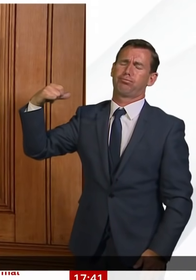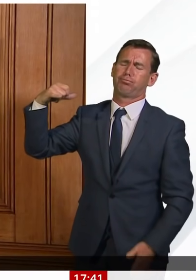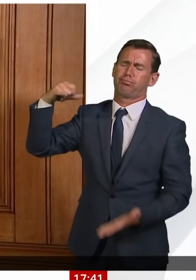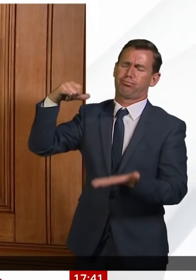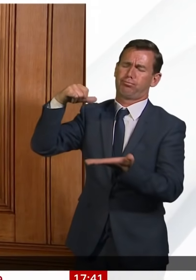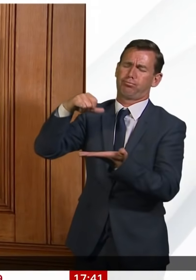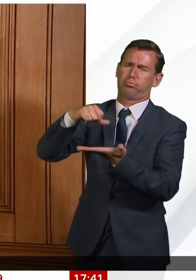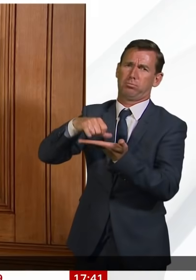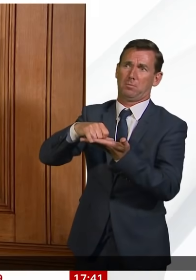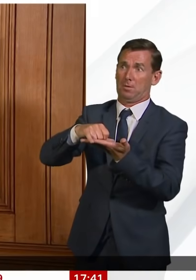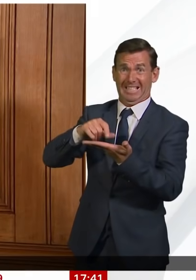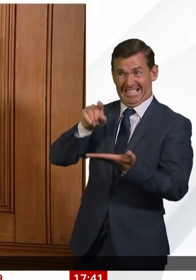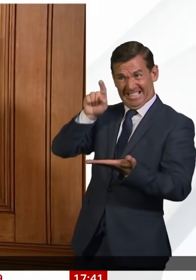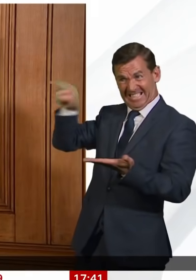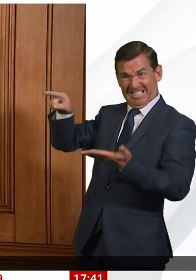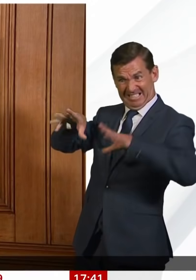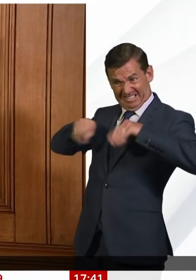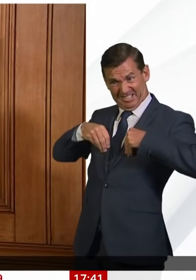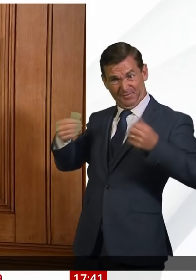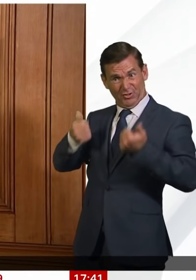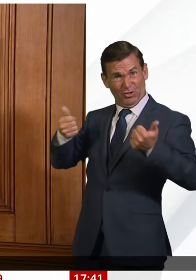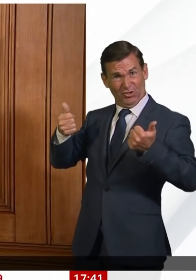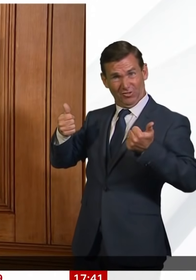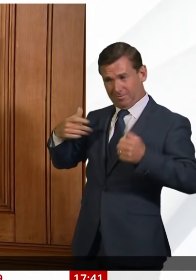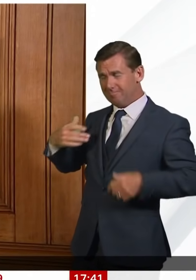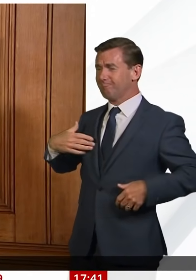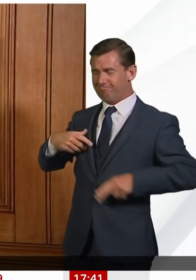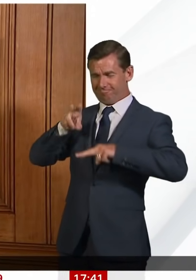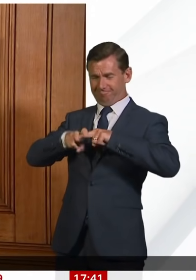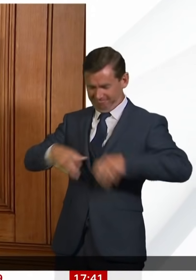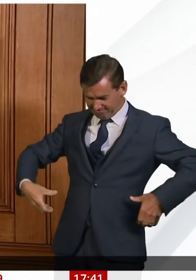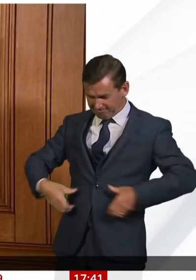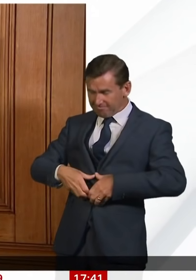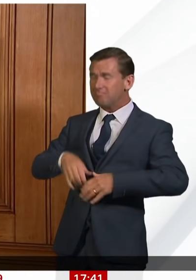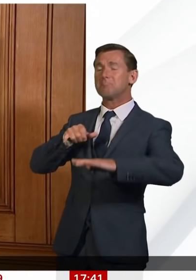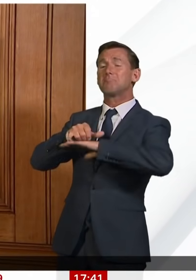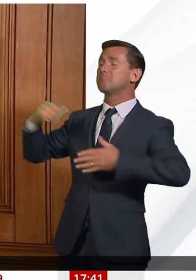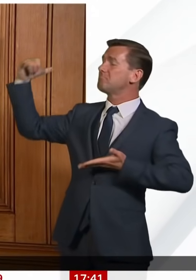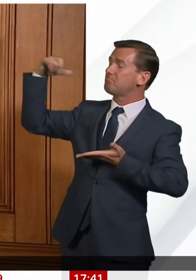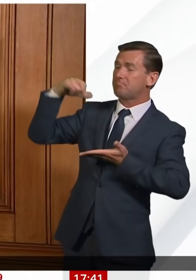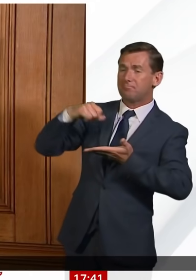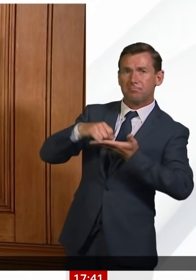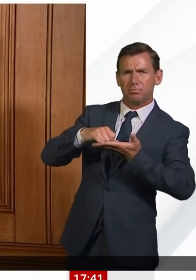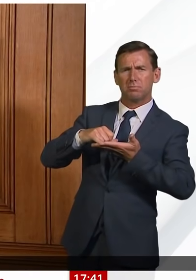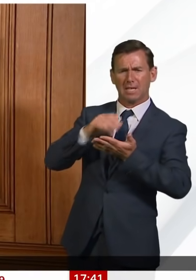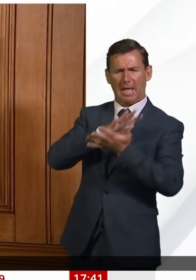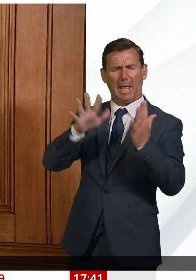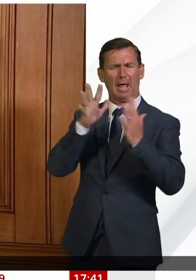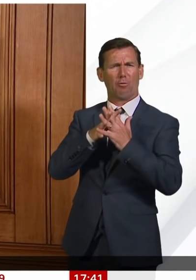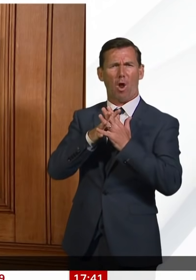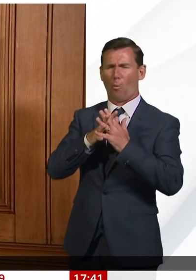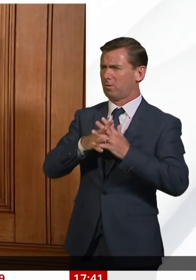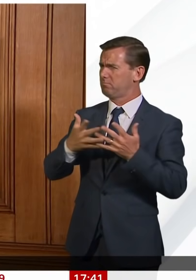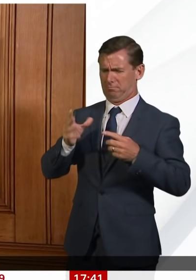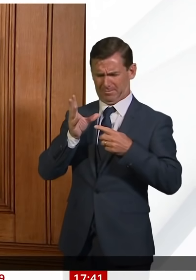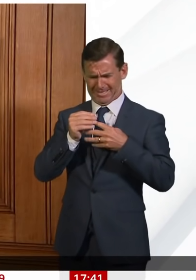can become infected in that country before I get on the aircraft. And I will sail through Heathrow with absolutely no